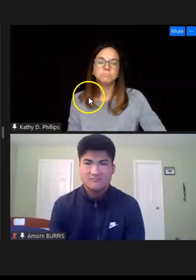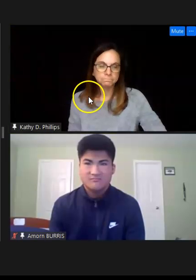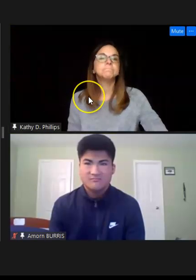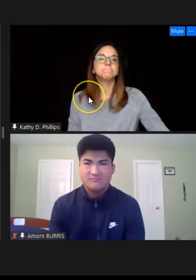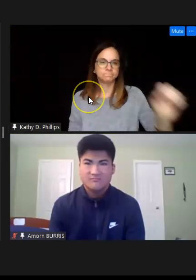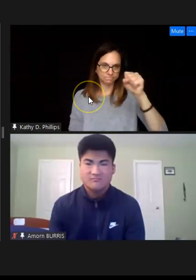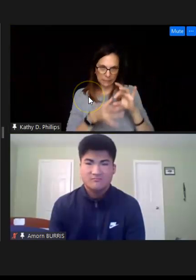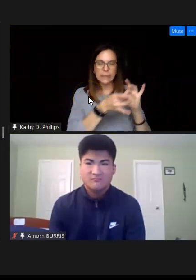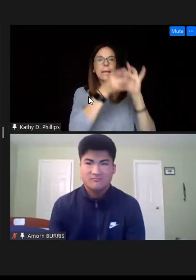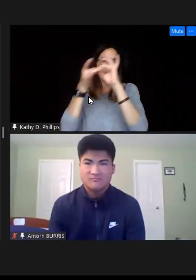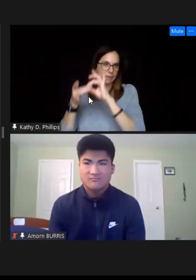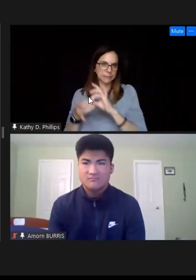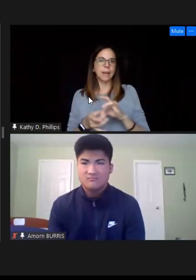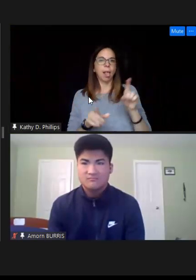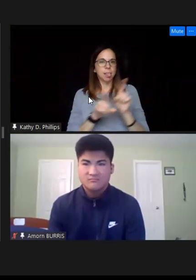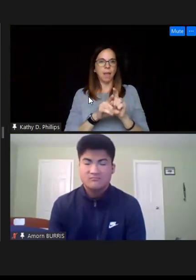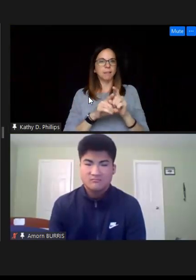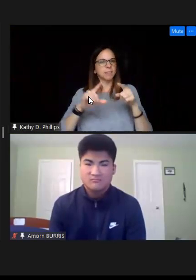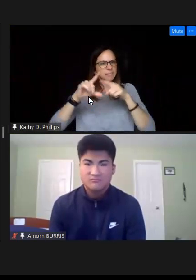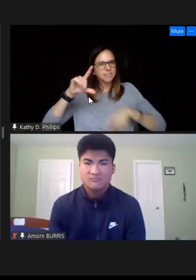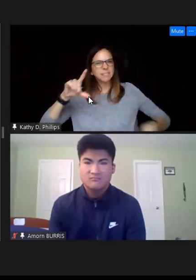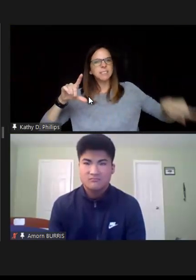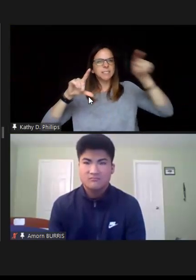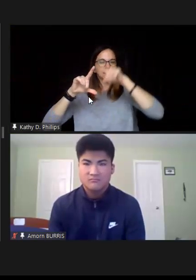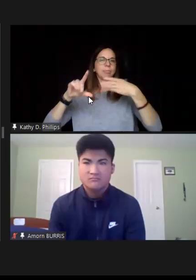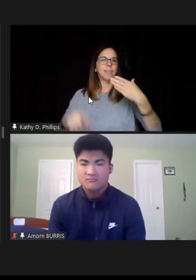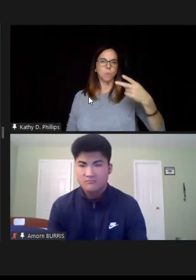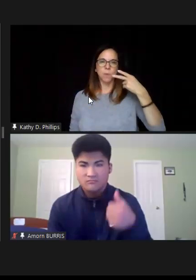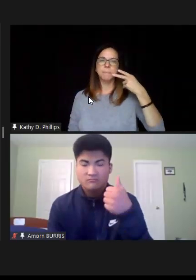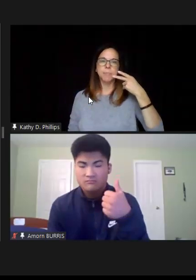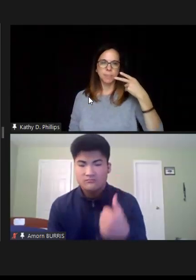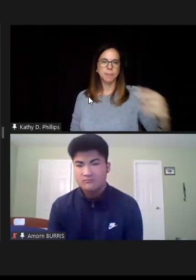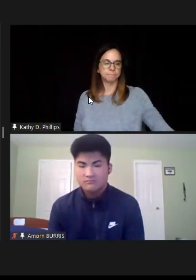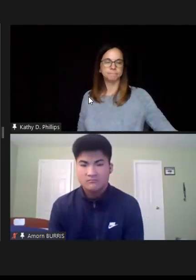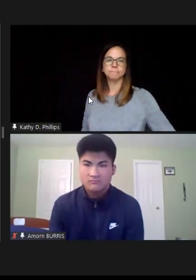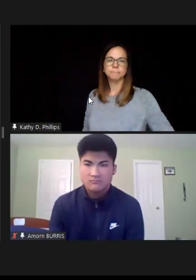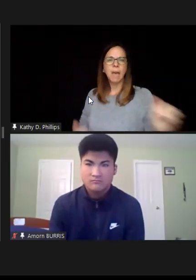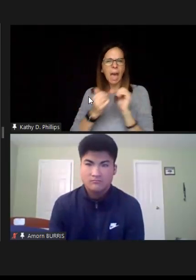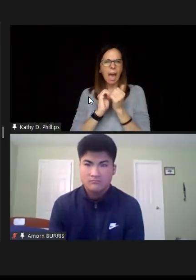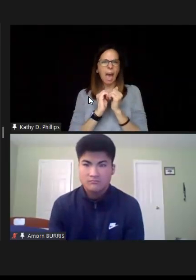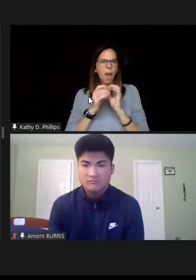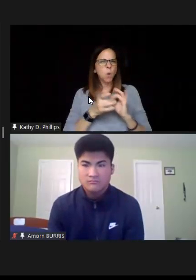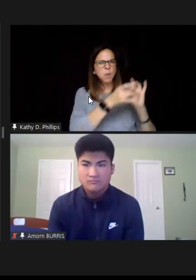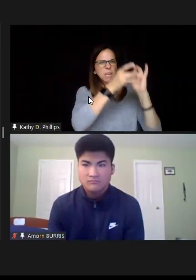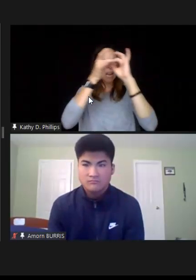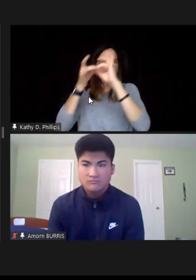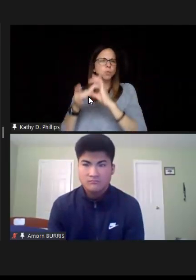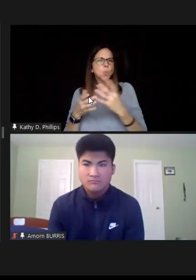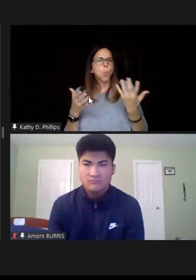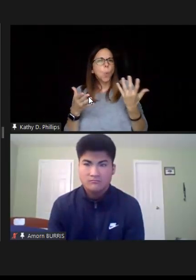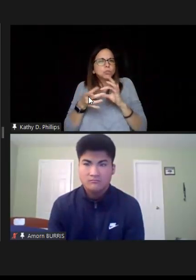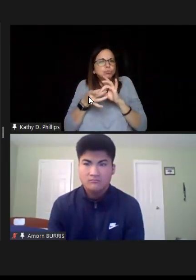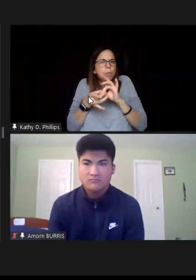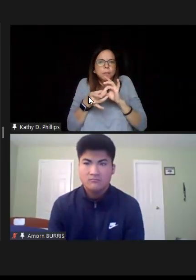They are connected. It's like a big cycle. Thank you, Eamon. How are they connected? What's the relationship?